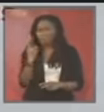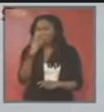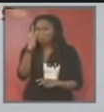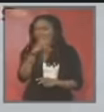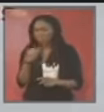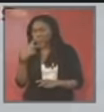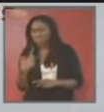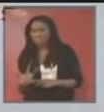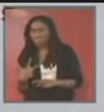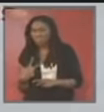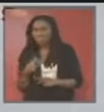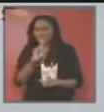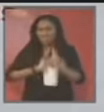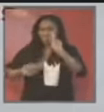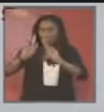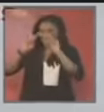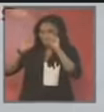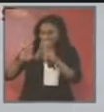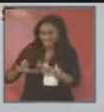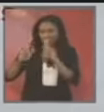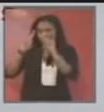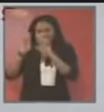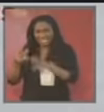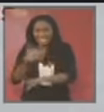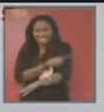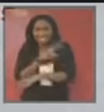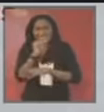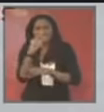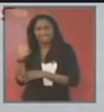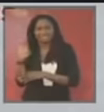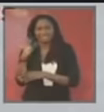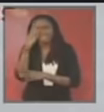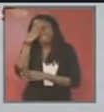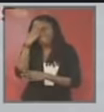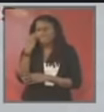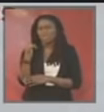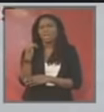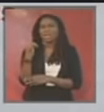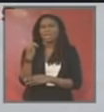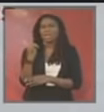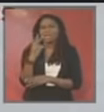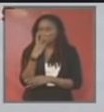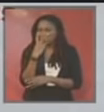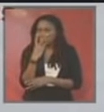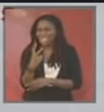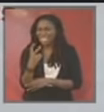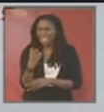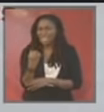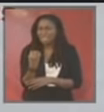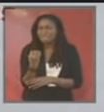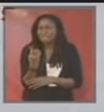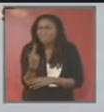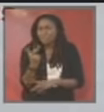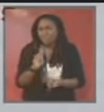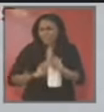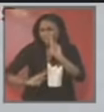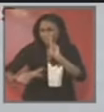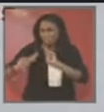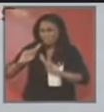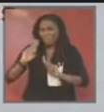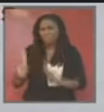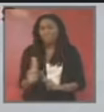their minority and non-minority groups, which is why you would find that if you're seeing smaller numbers or smaller